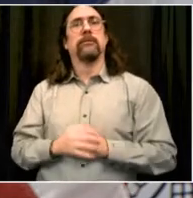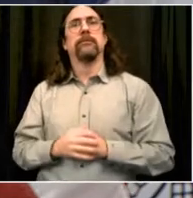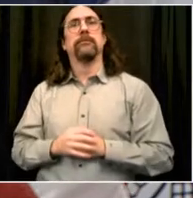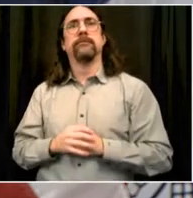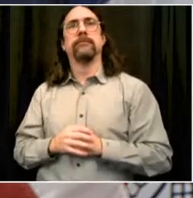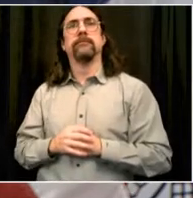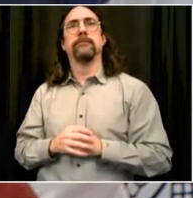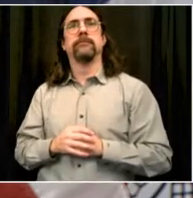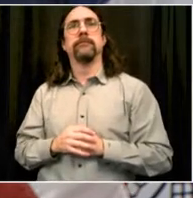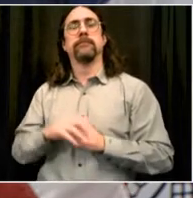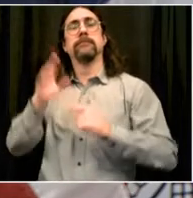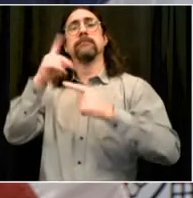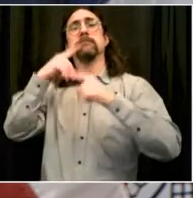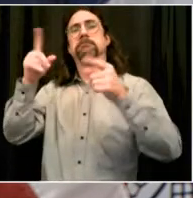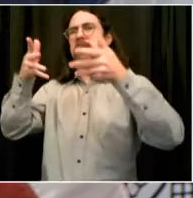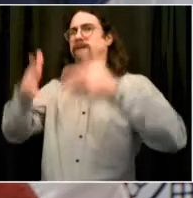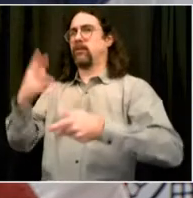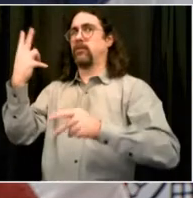Times.